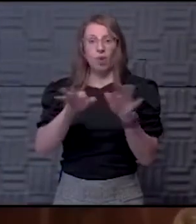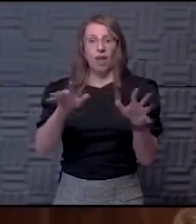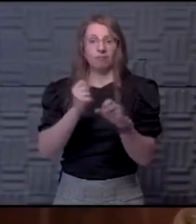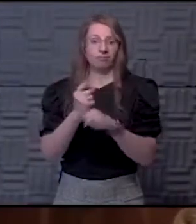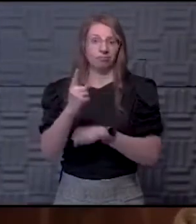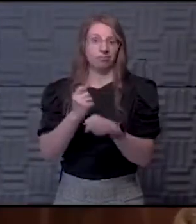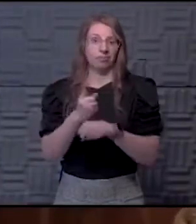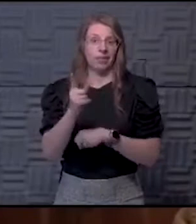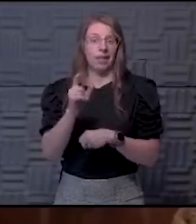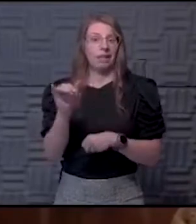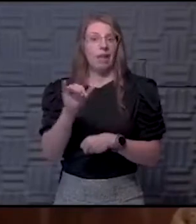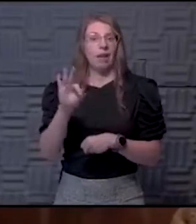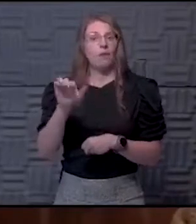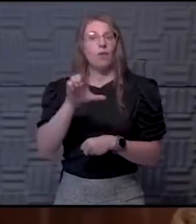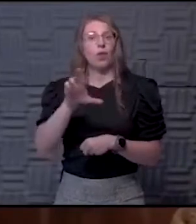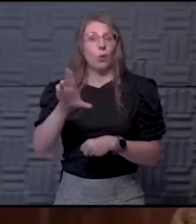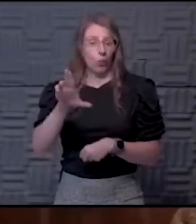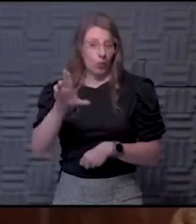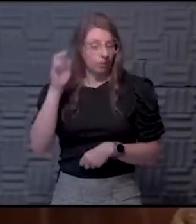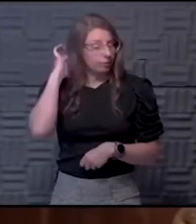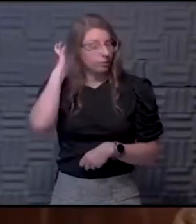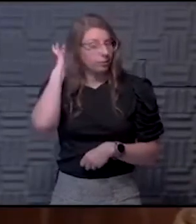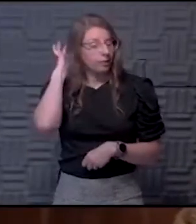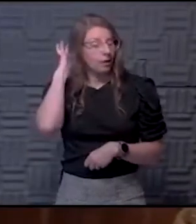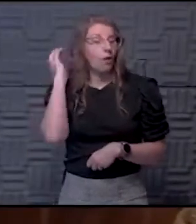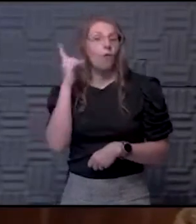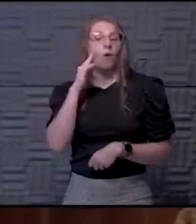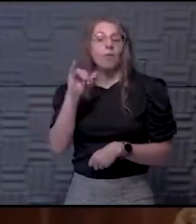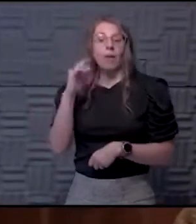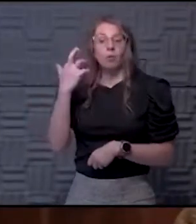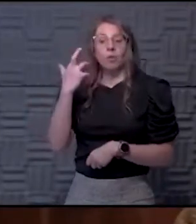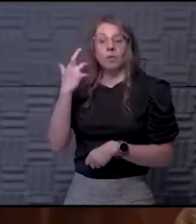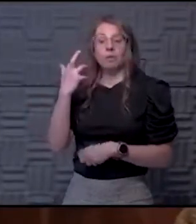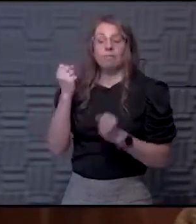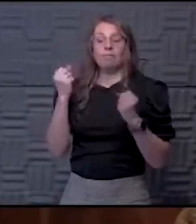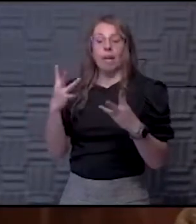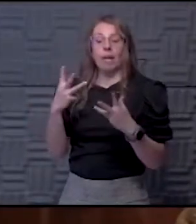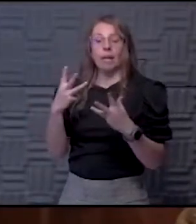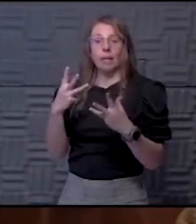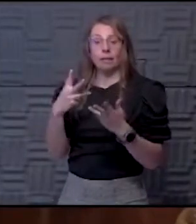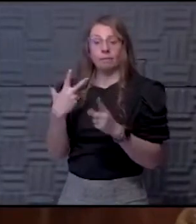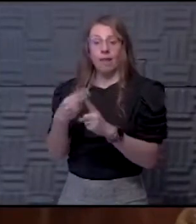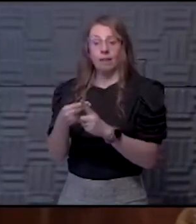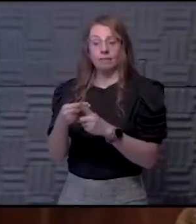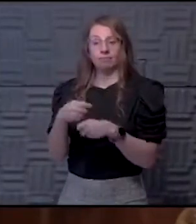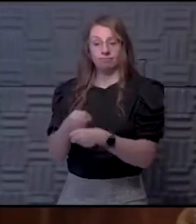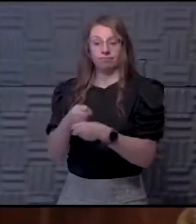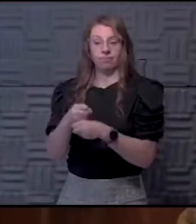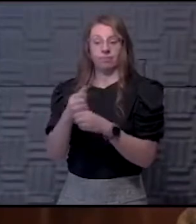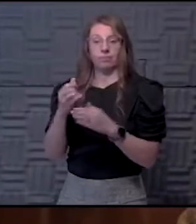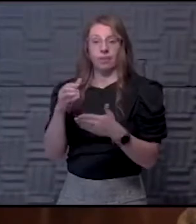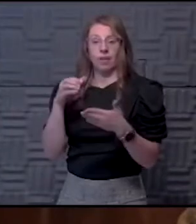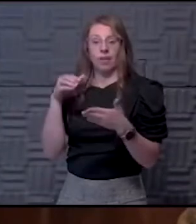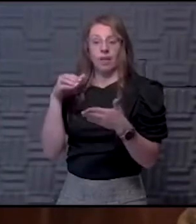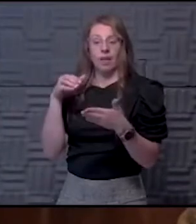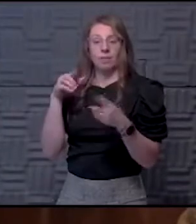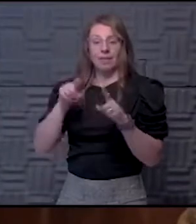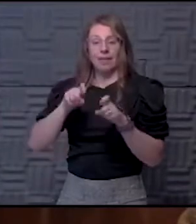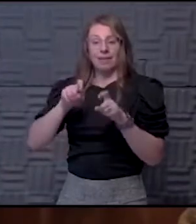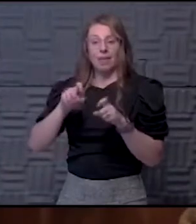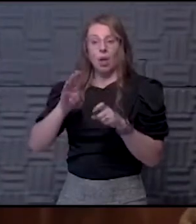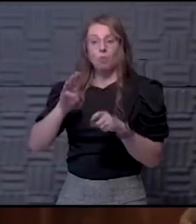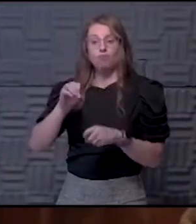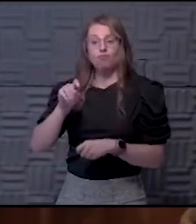flu vaccine. And for that reason, a number of manufacturers have embarked on testing booster